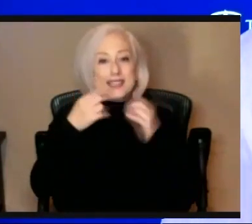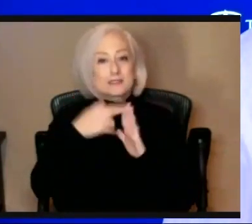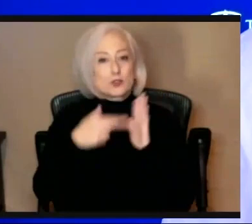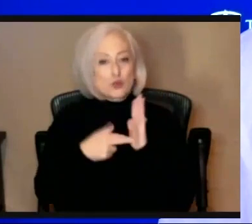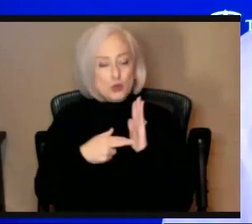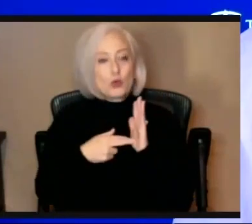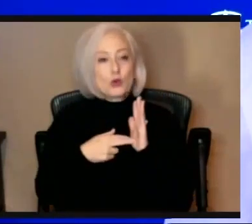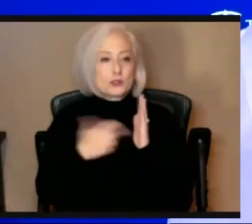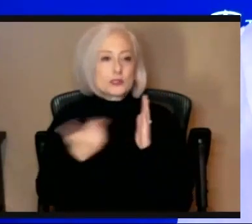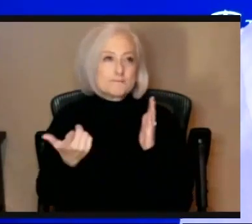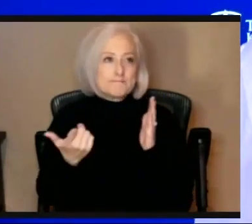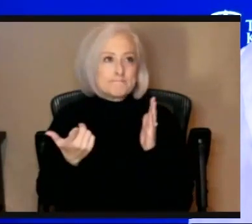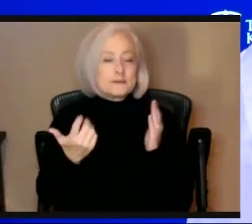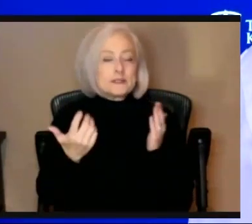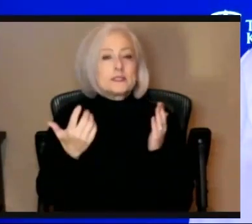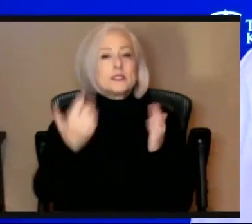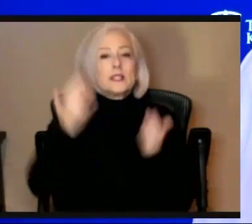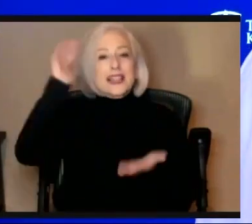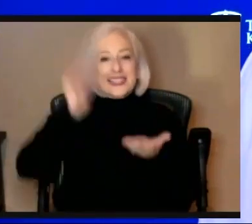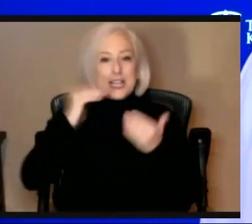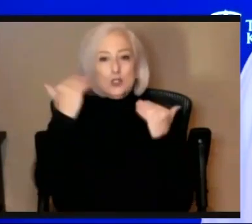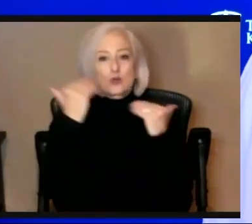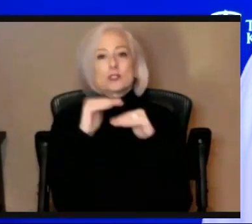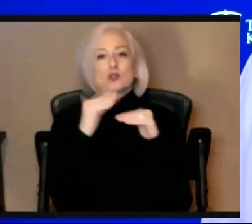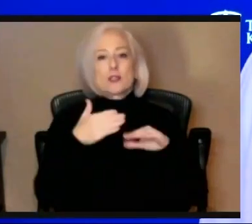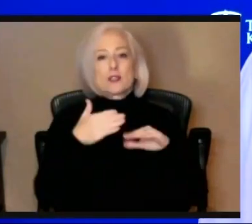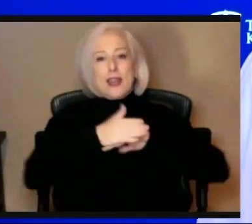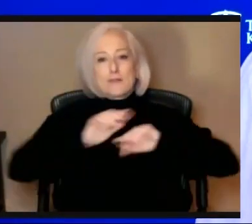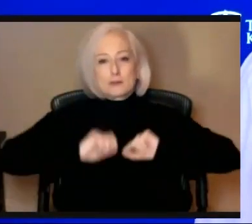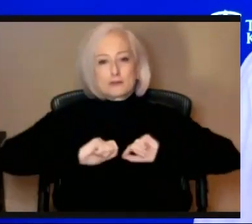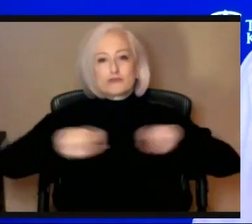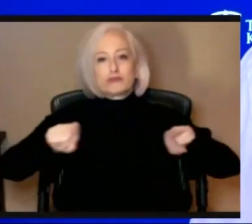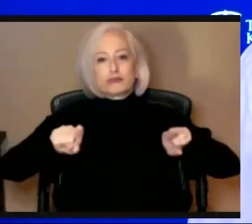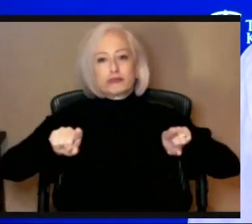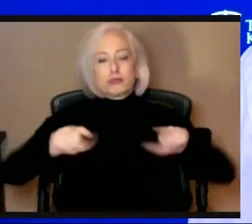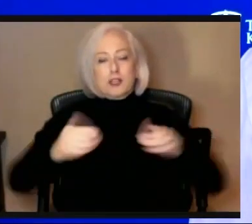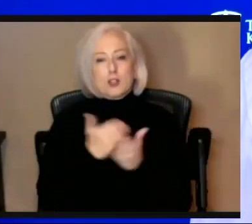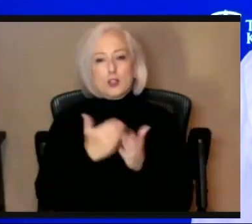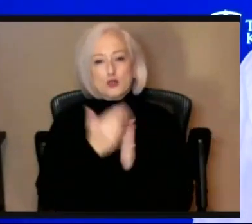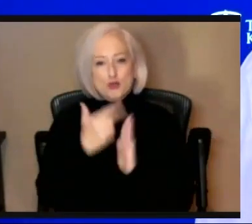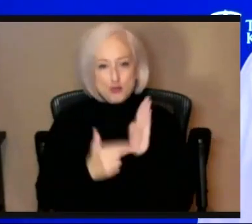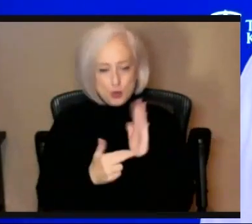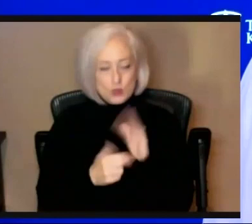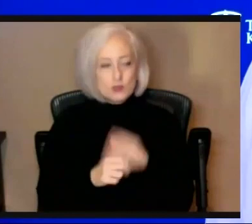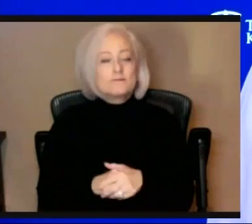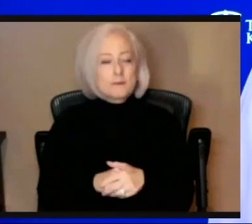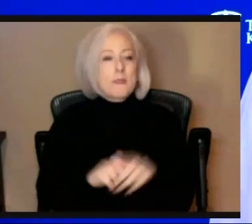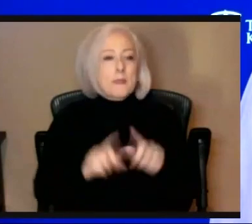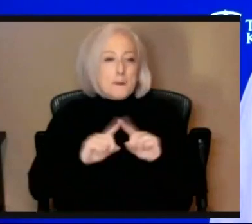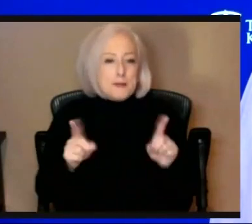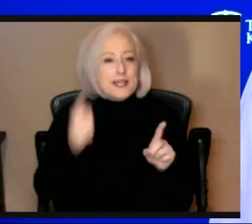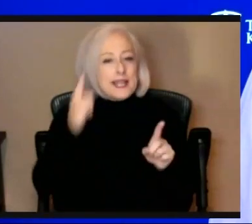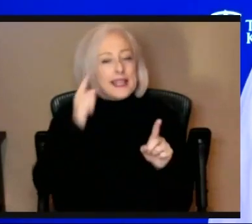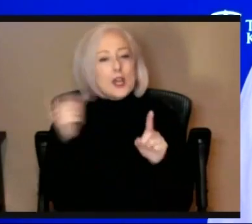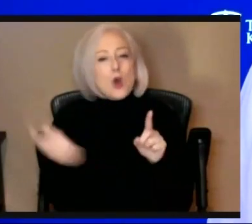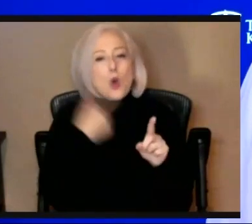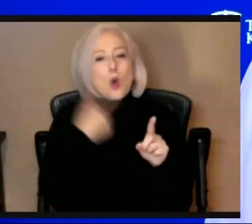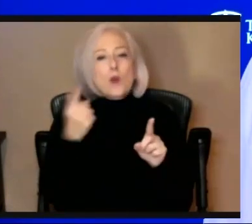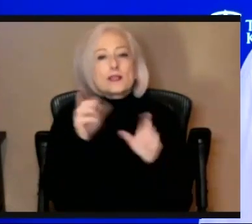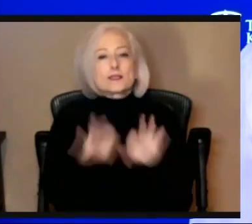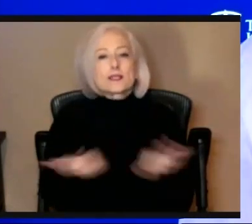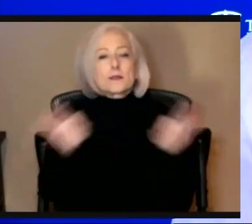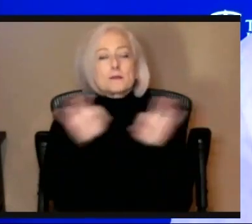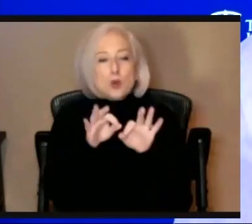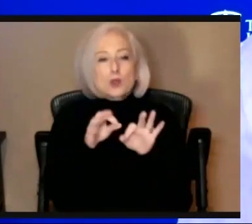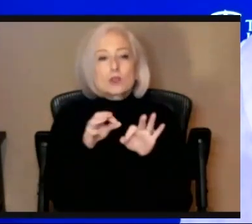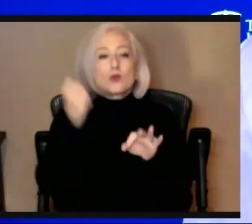less restrictive now after the release of the new rules. But I think it's always important to understand that if you do feel